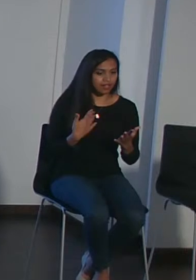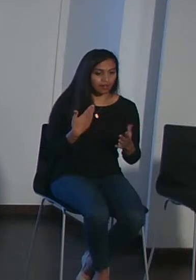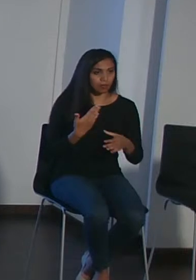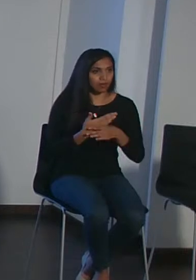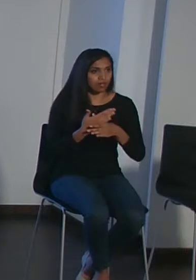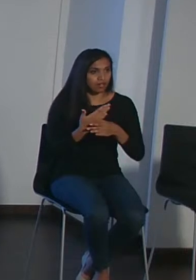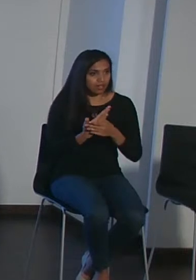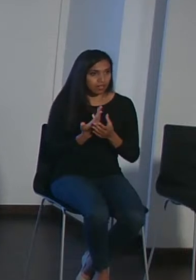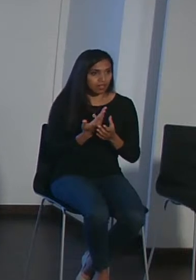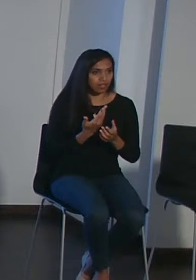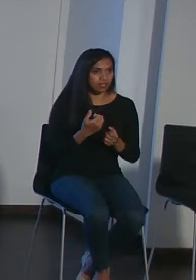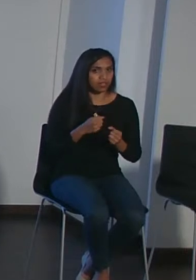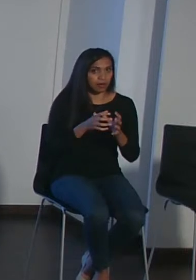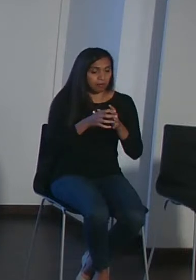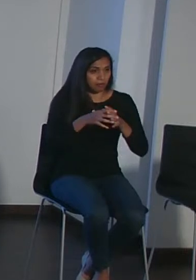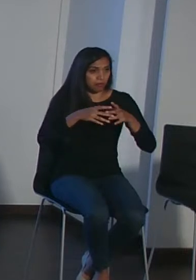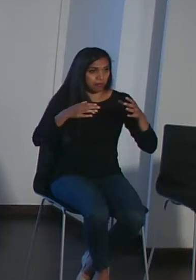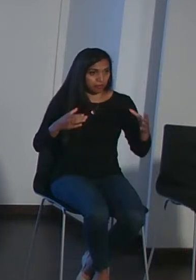a glossary